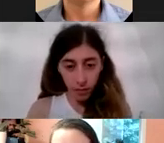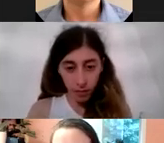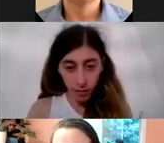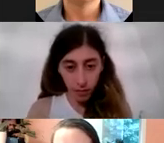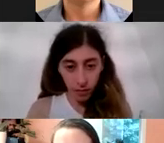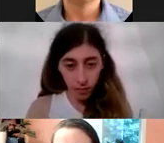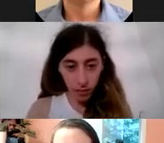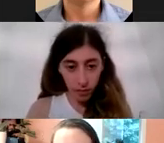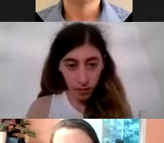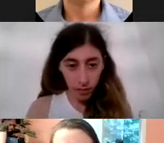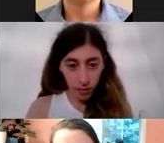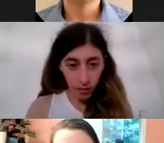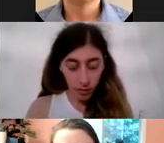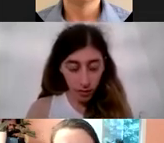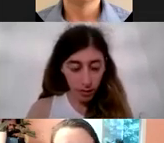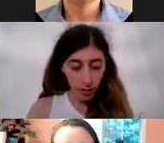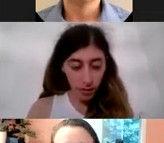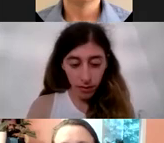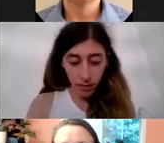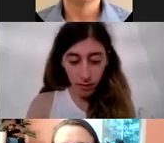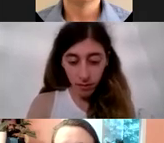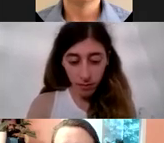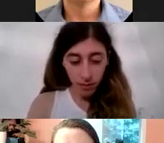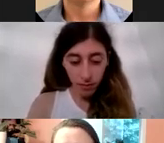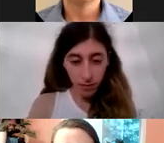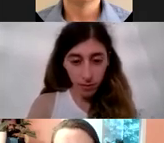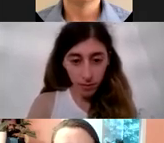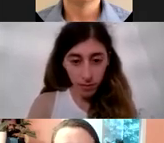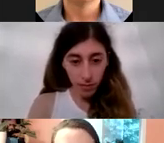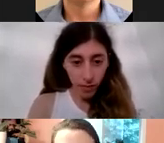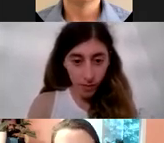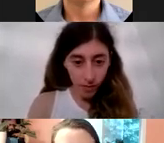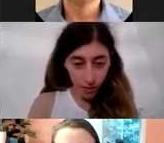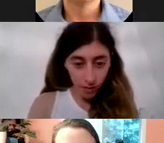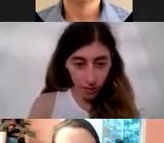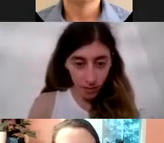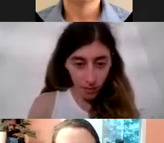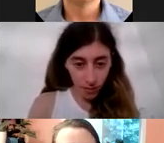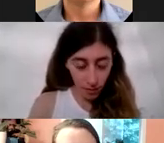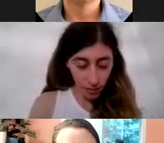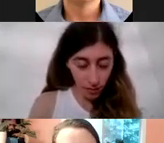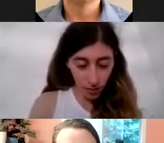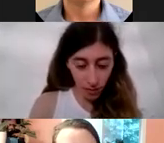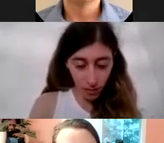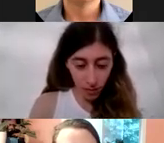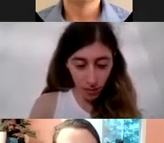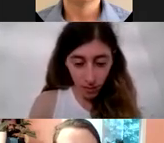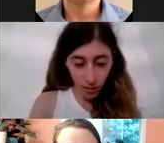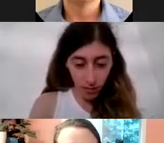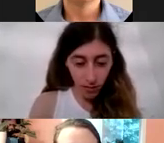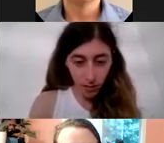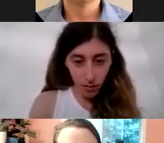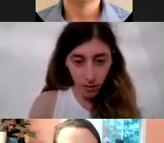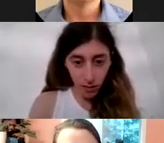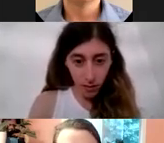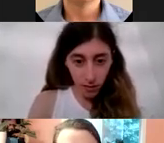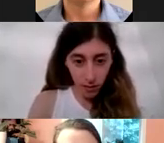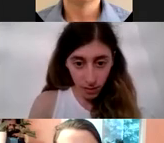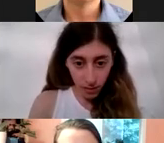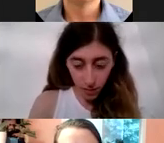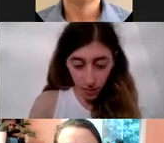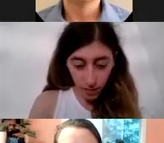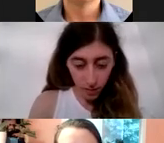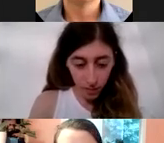is there's lack of clarity around who should be providing this care. Should it be an endocrinologist? Should it be the family physician? Should